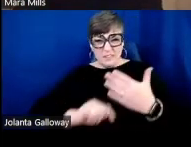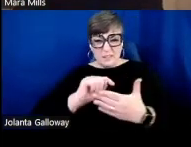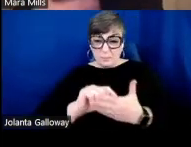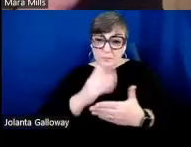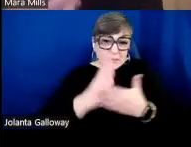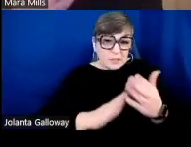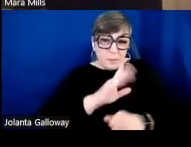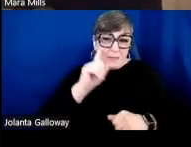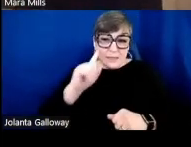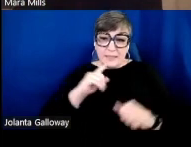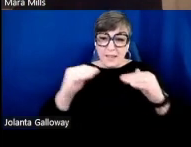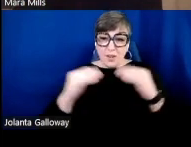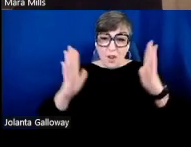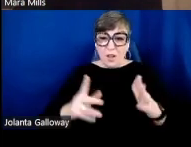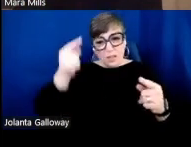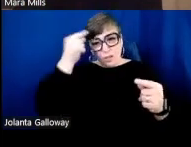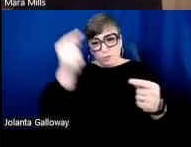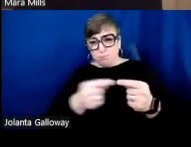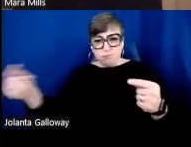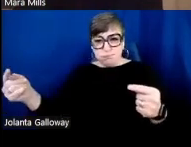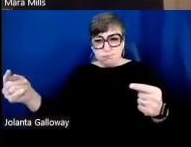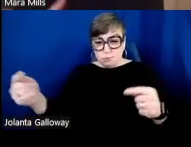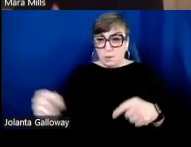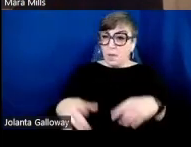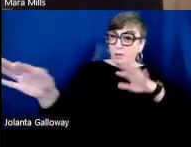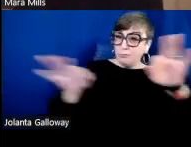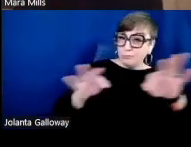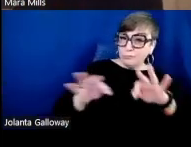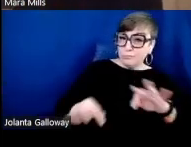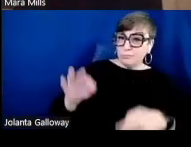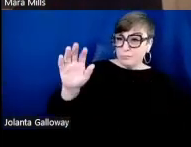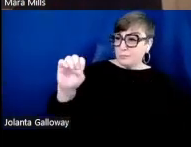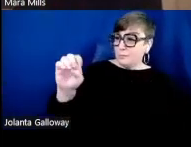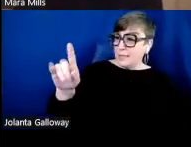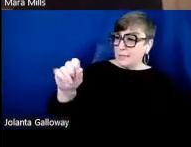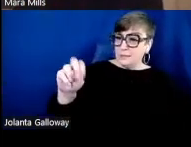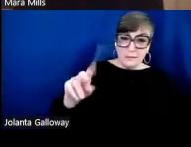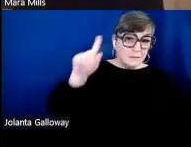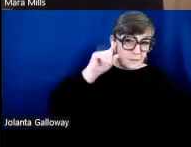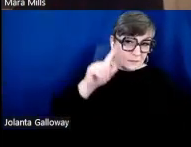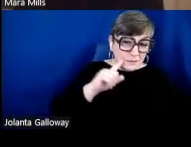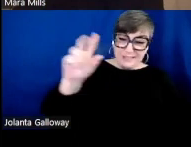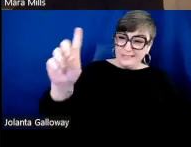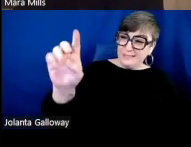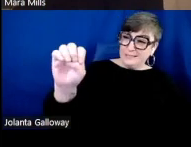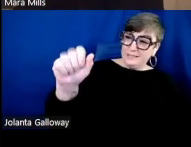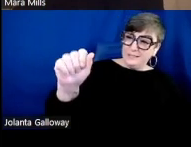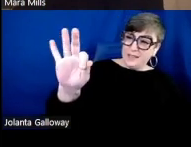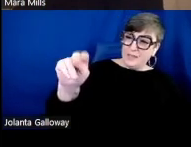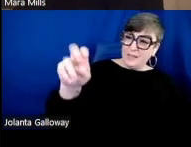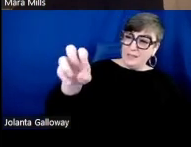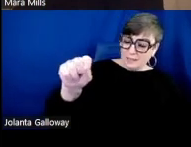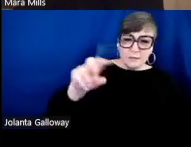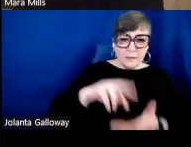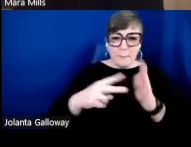so to tell the story of edison's deafness is to tell a story of deaf fame and technical elitism